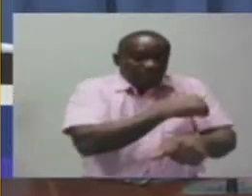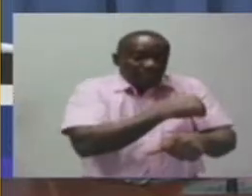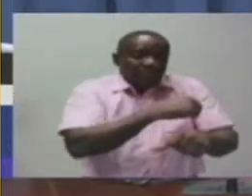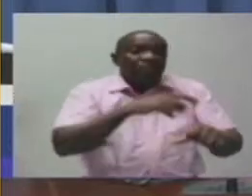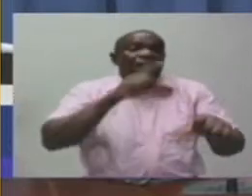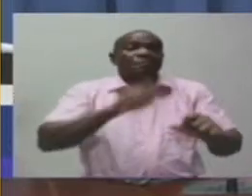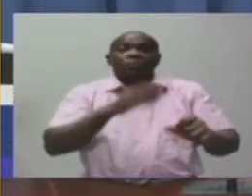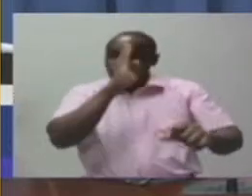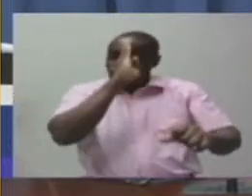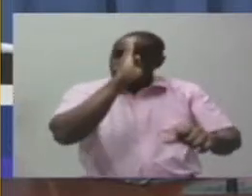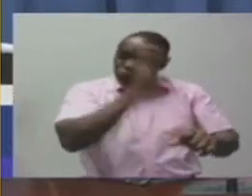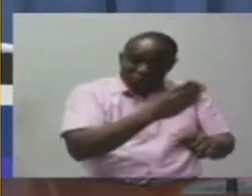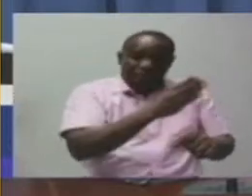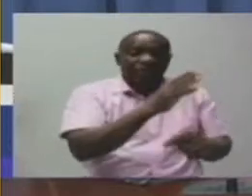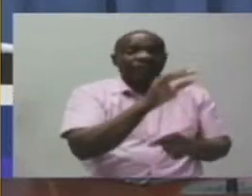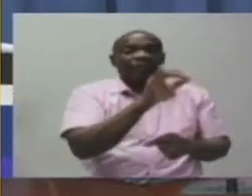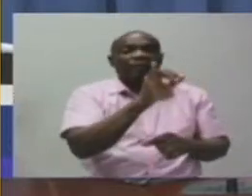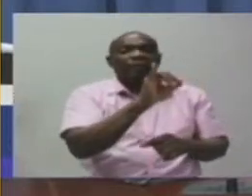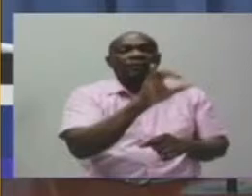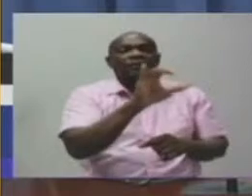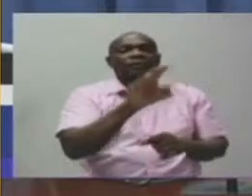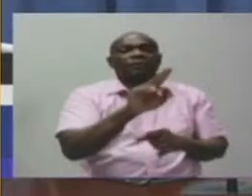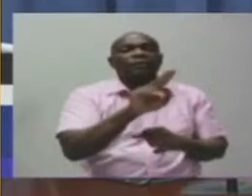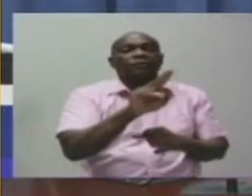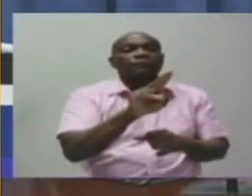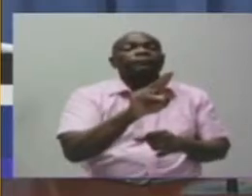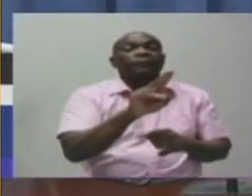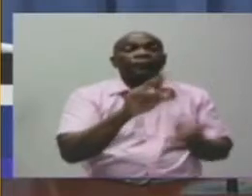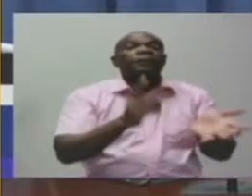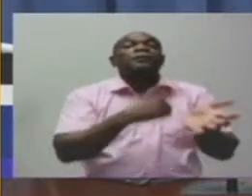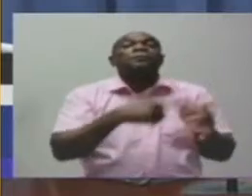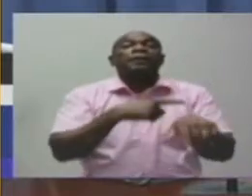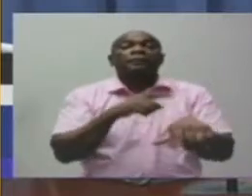go 2 and 3 times to the same house.